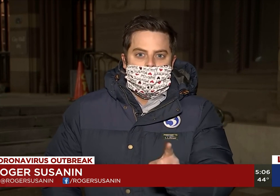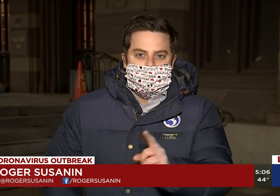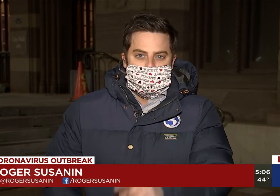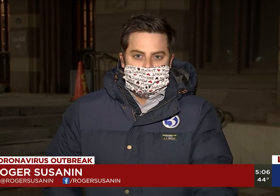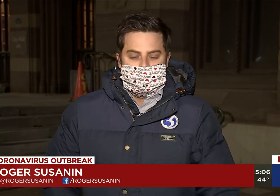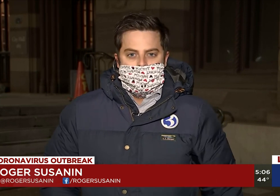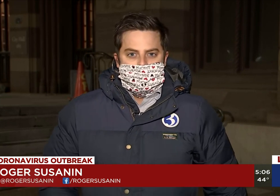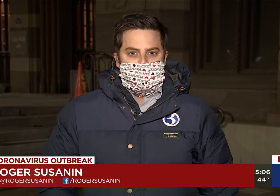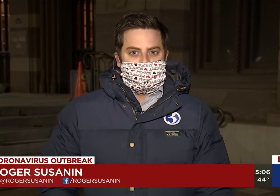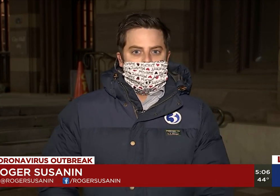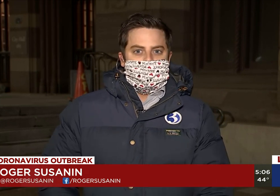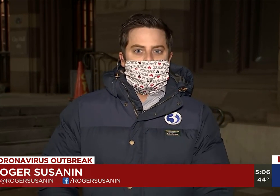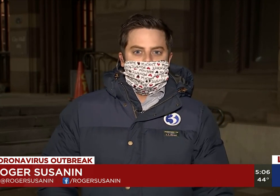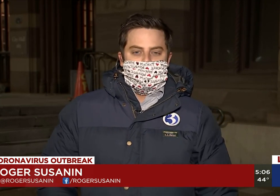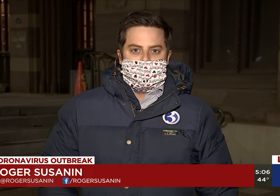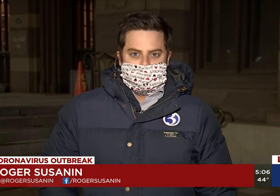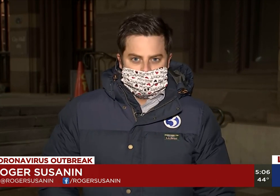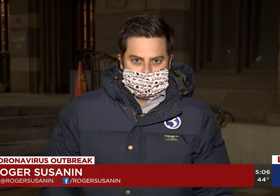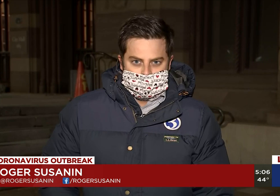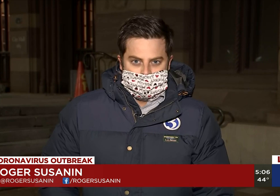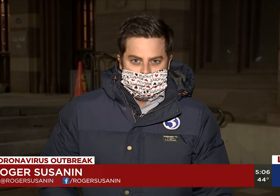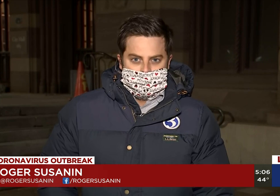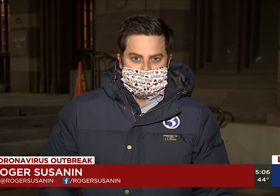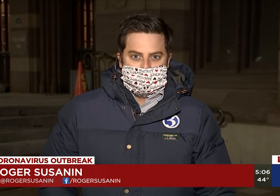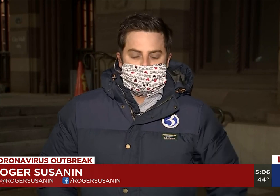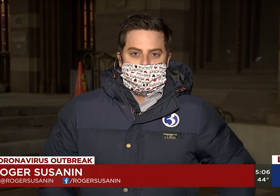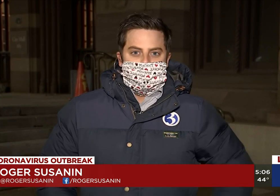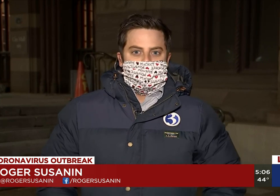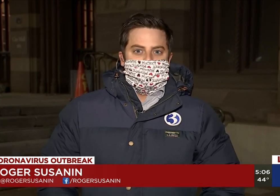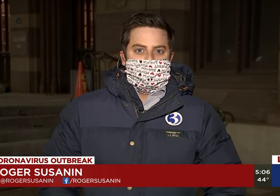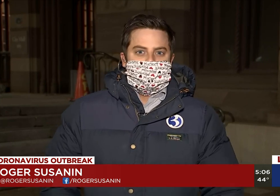That's coming up, I should say, at 5:30. Reporting live in New Haven, I'm Roger Susannan, Channel 3 Eyewitness News.